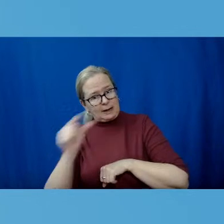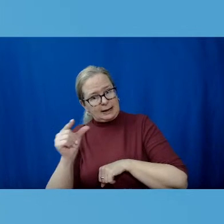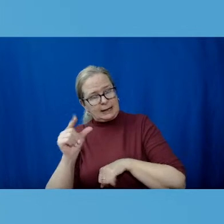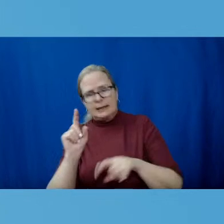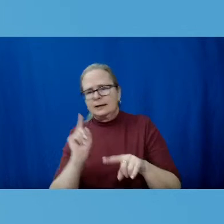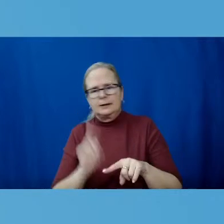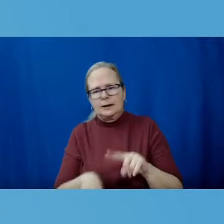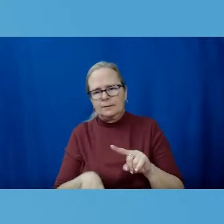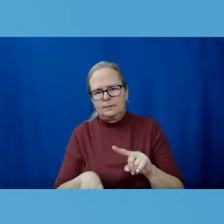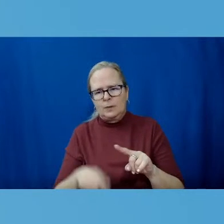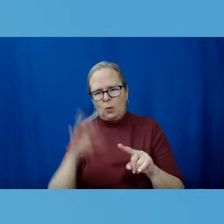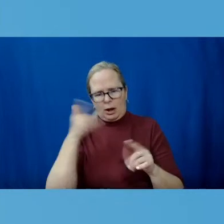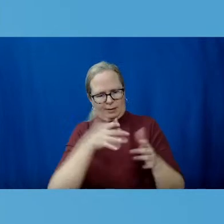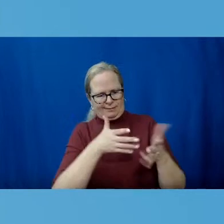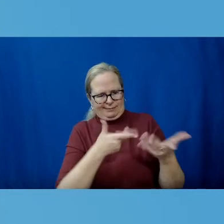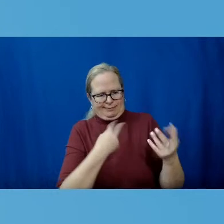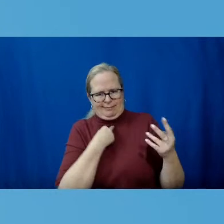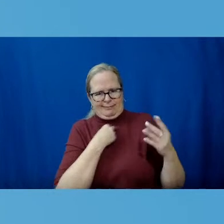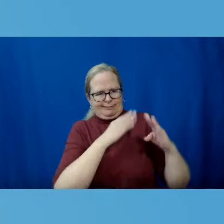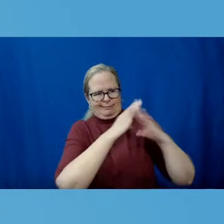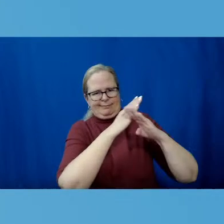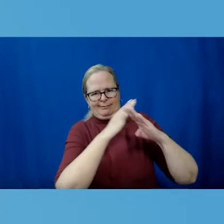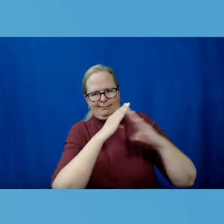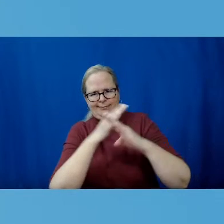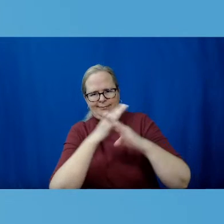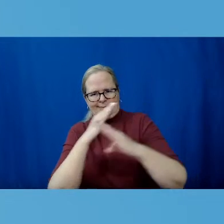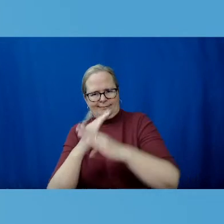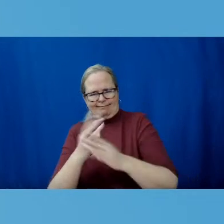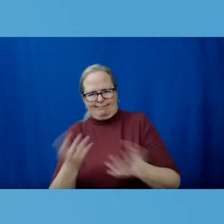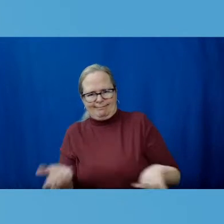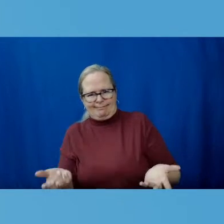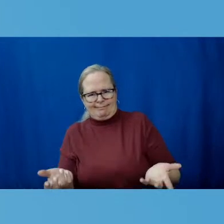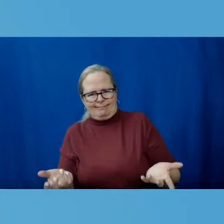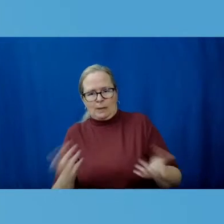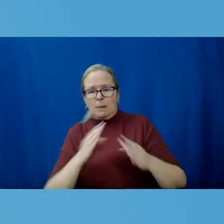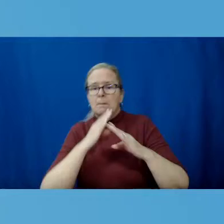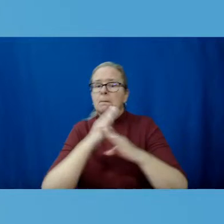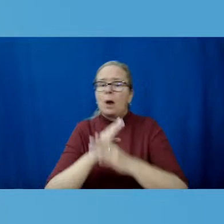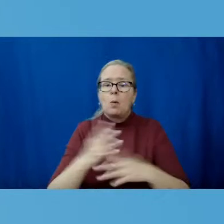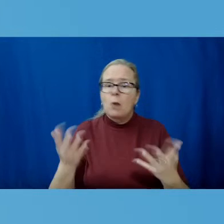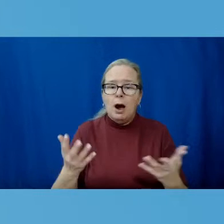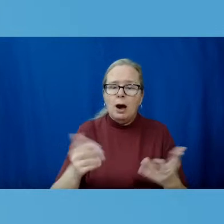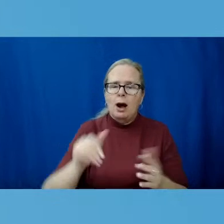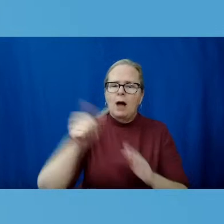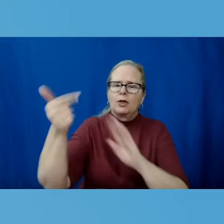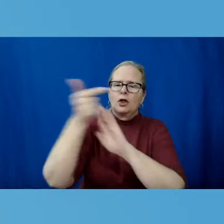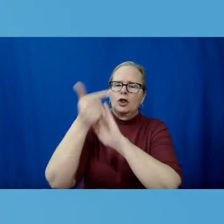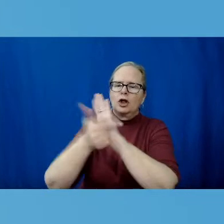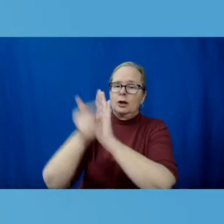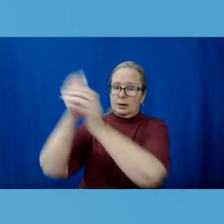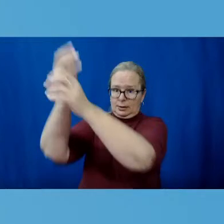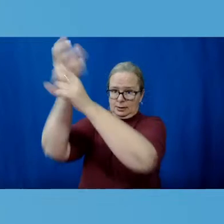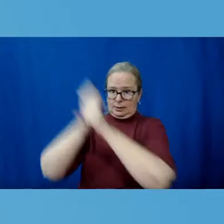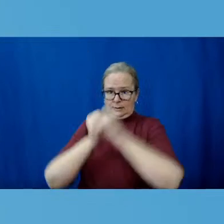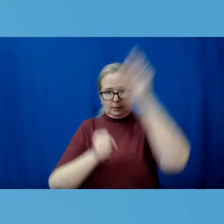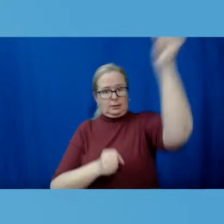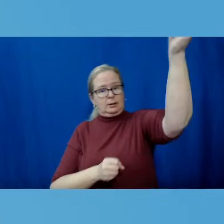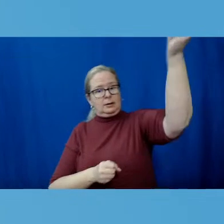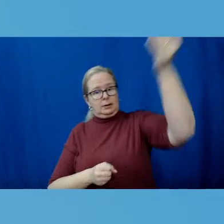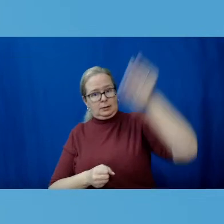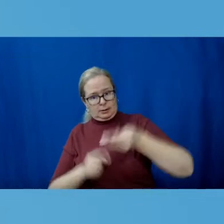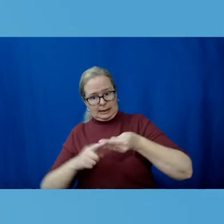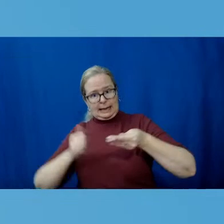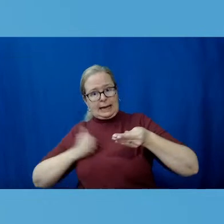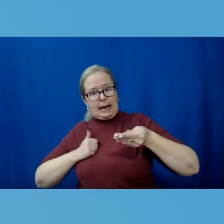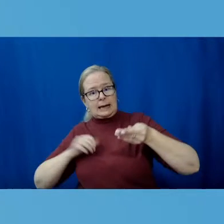law has been received into Canada and its status within Canada and how the courts are going to use it. But the main obstacle, as